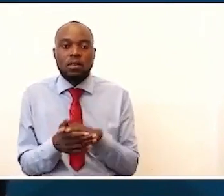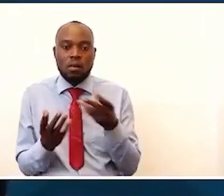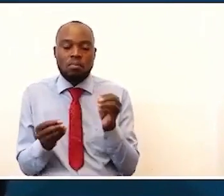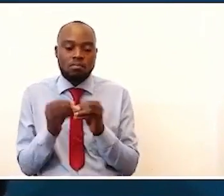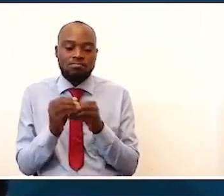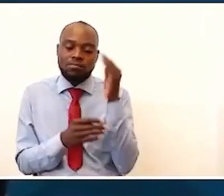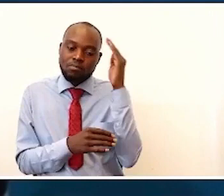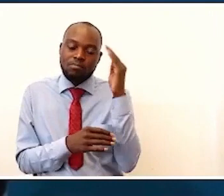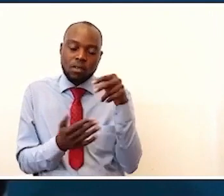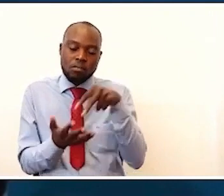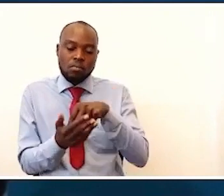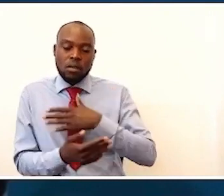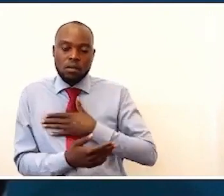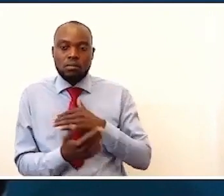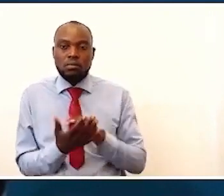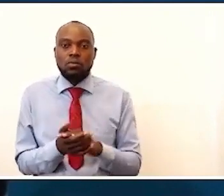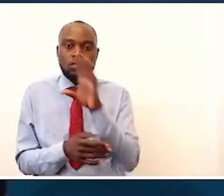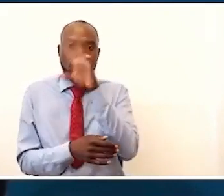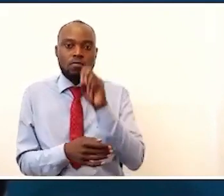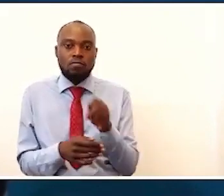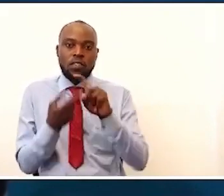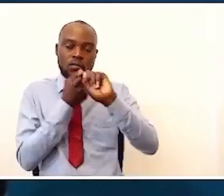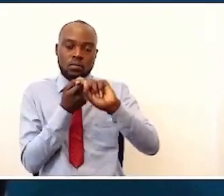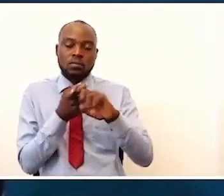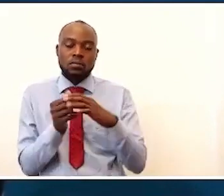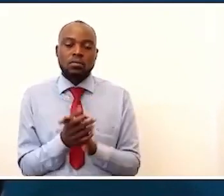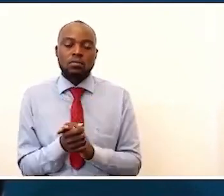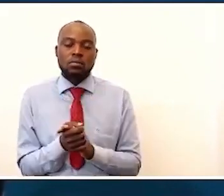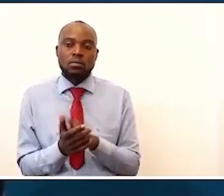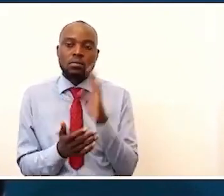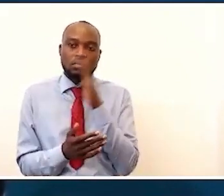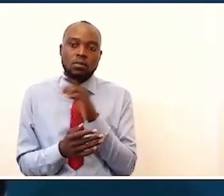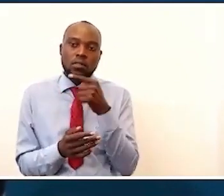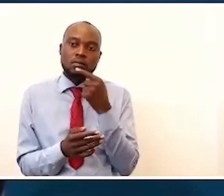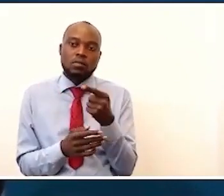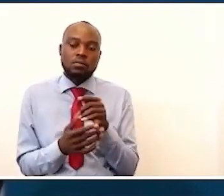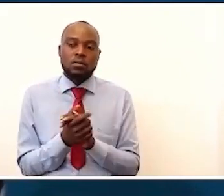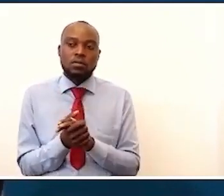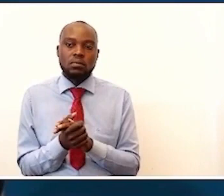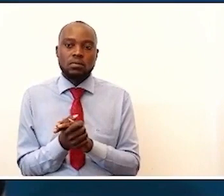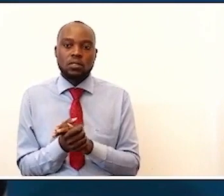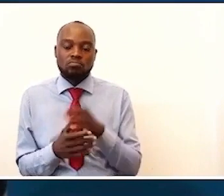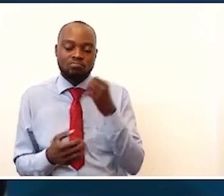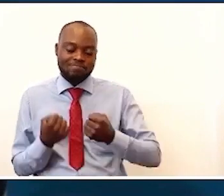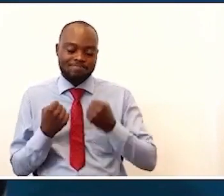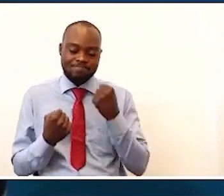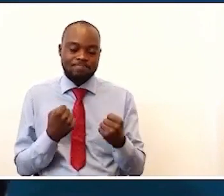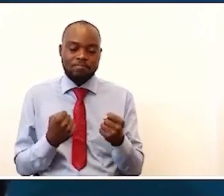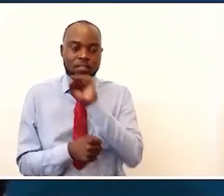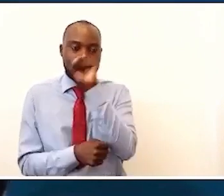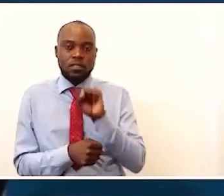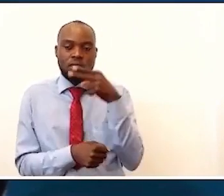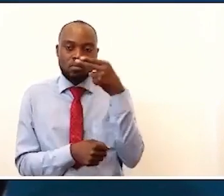represents our positions also at the African Union level. So in concluding, I'd say that I would really encourage stakeholders in the